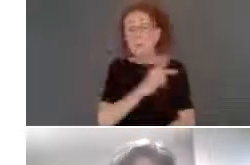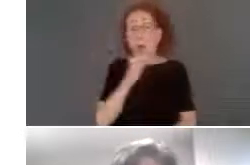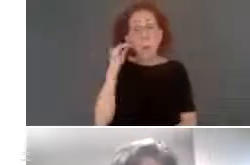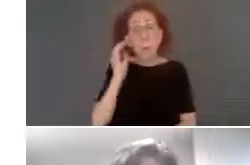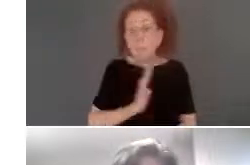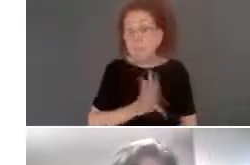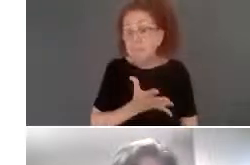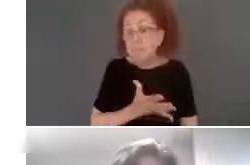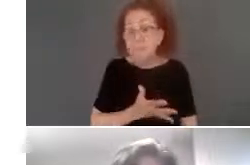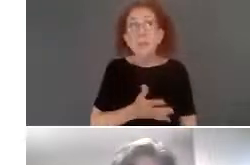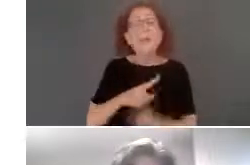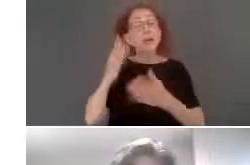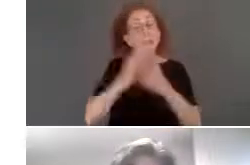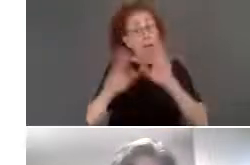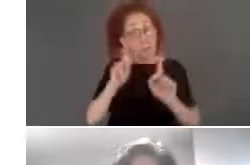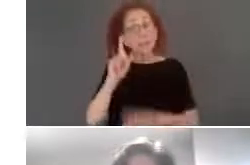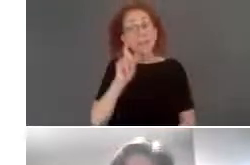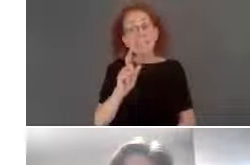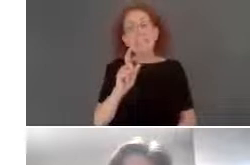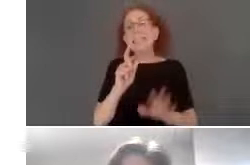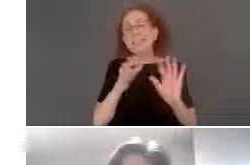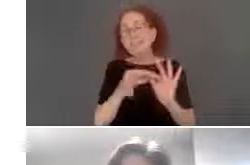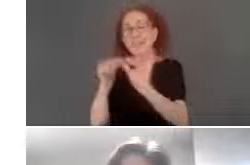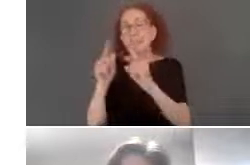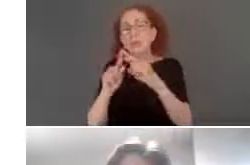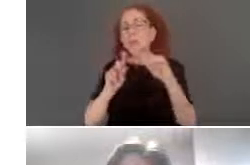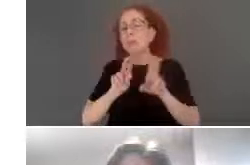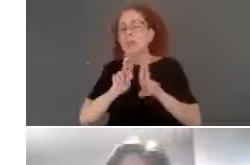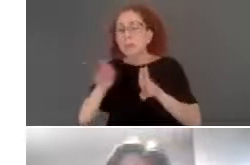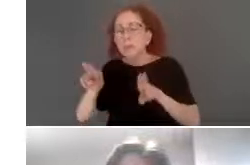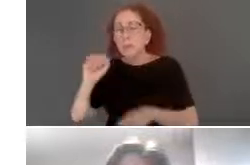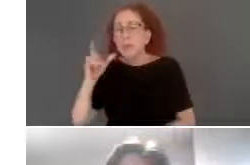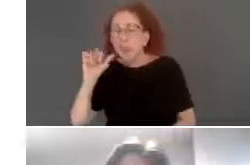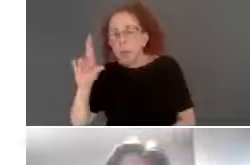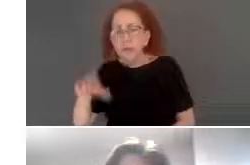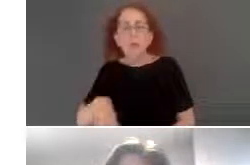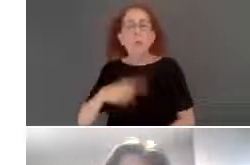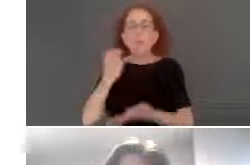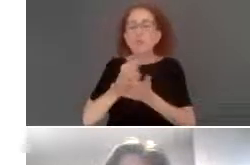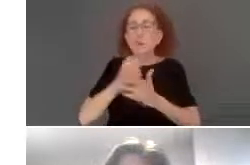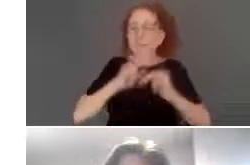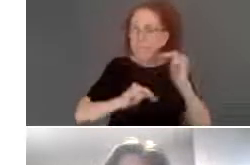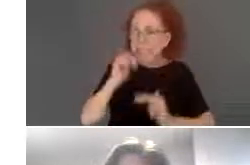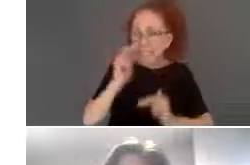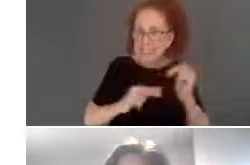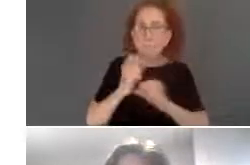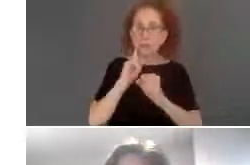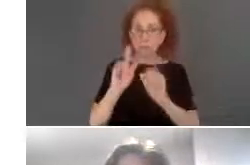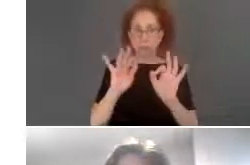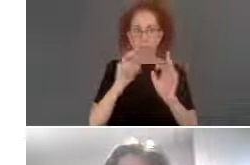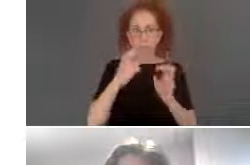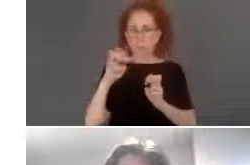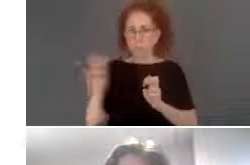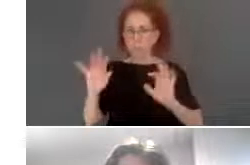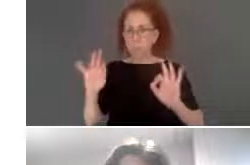And then we have others who need to be connected to a shelter or to a treatment facility. And we need to make sure that that process starts